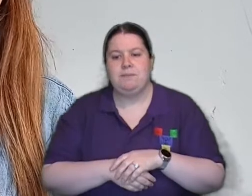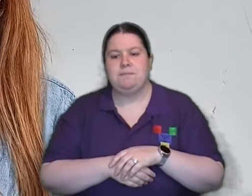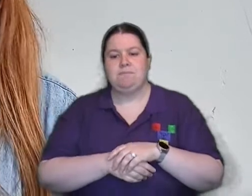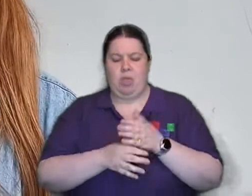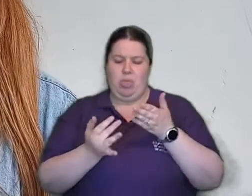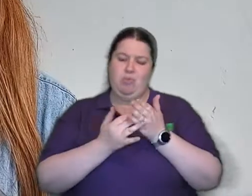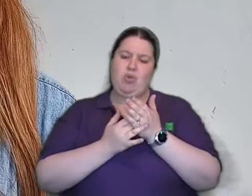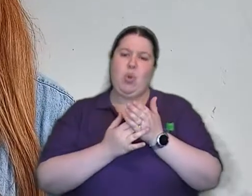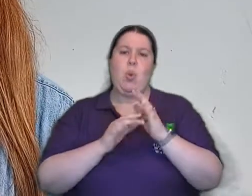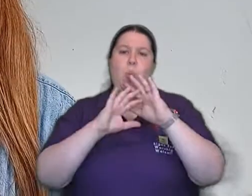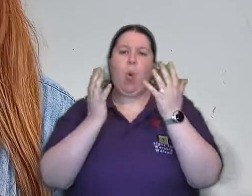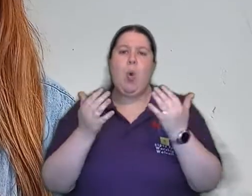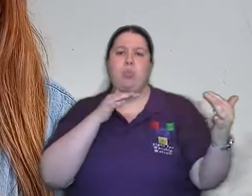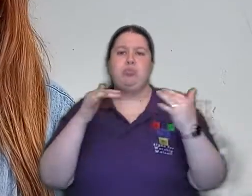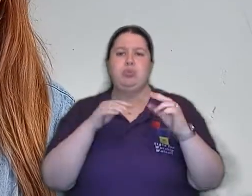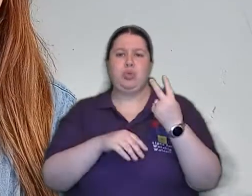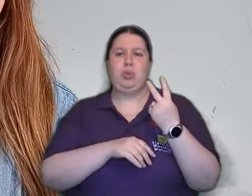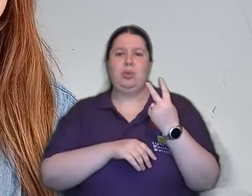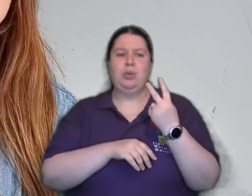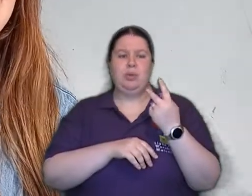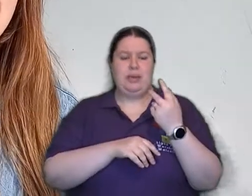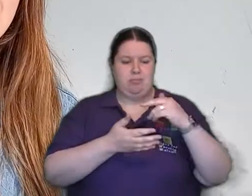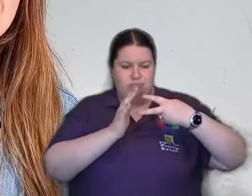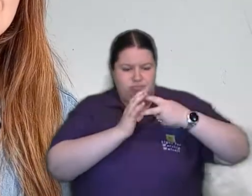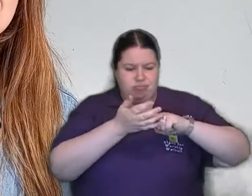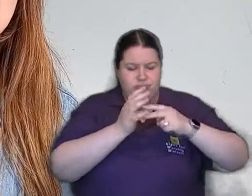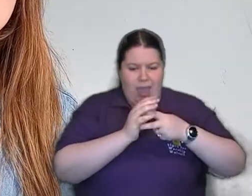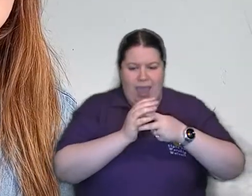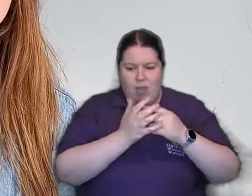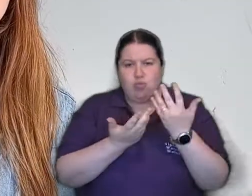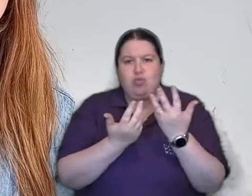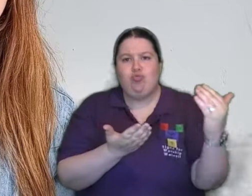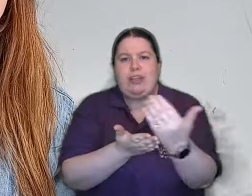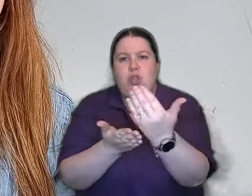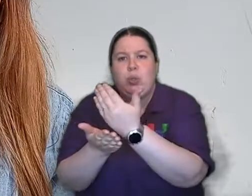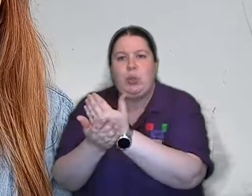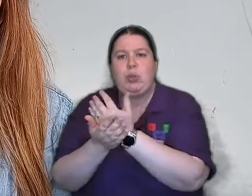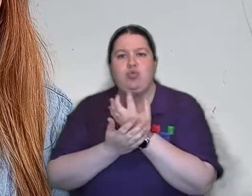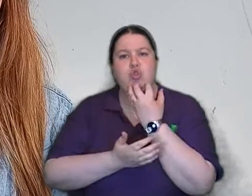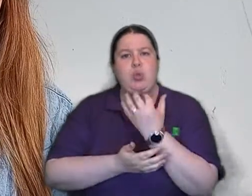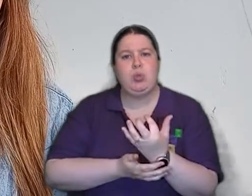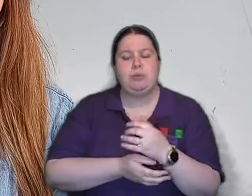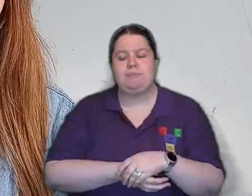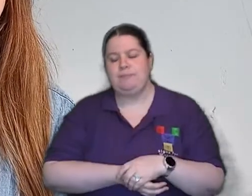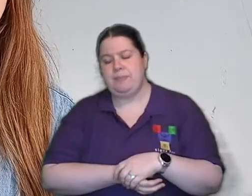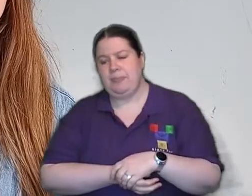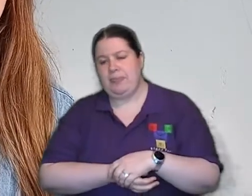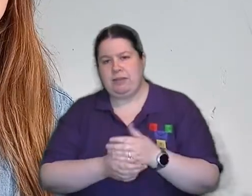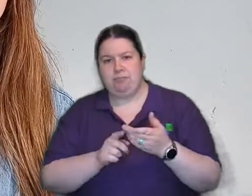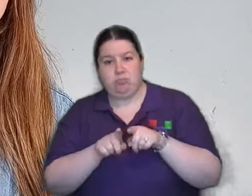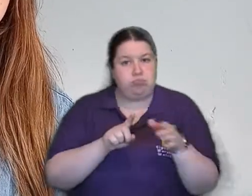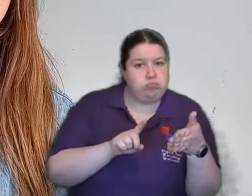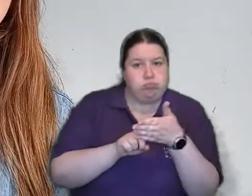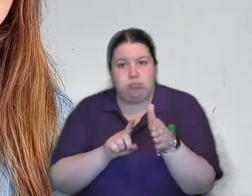Boom lived in Holland through World War II and launched a network that smuggled Jews to safe houses around the country.